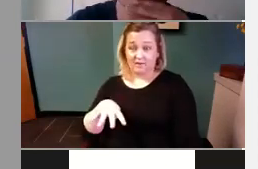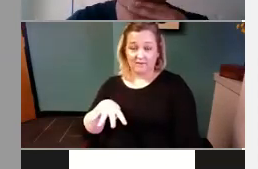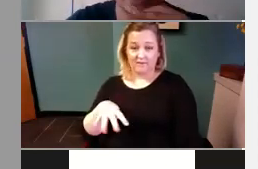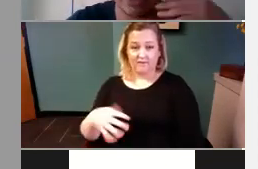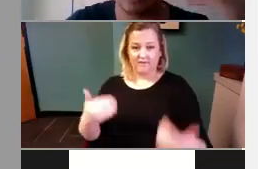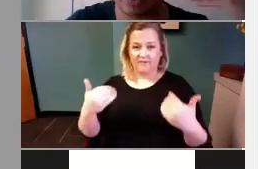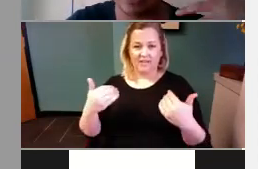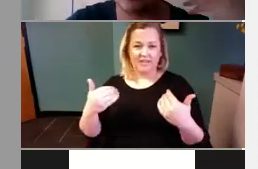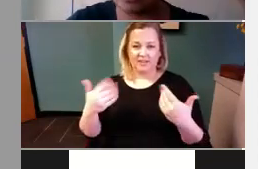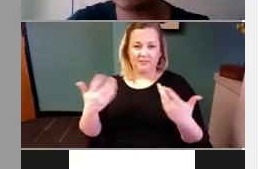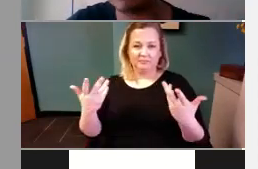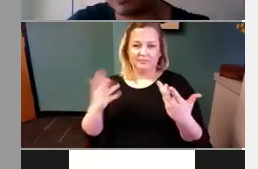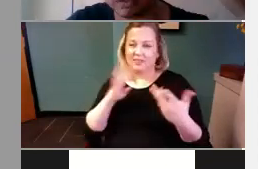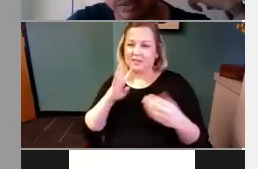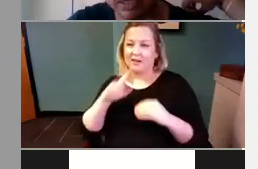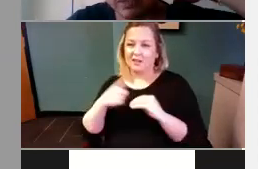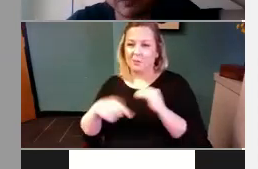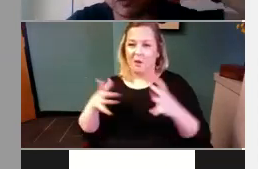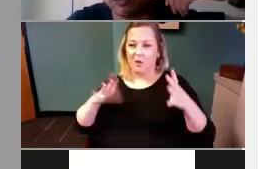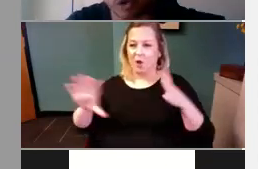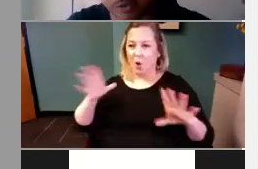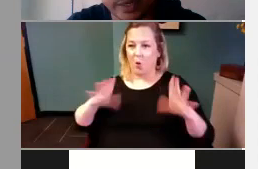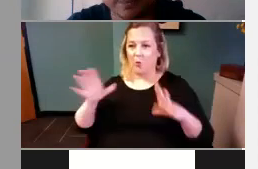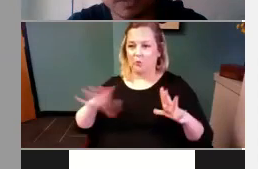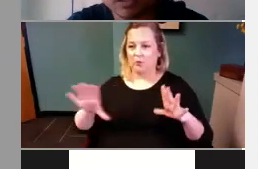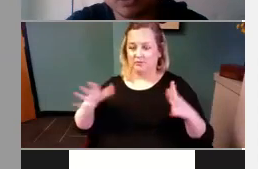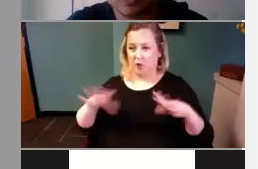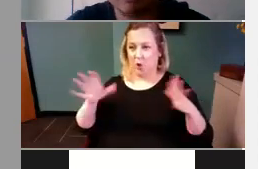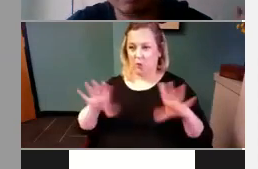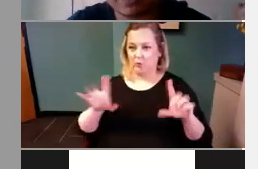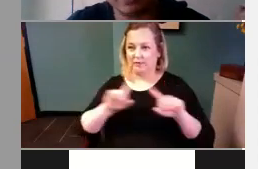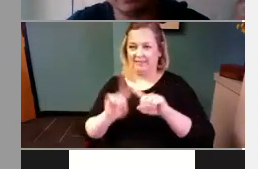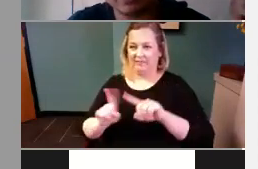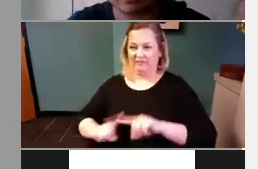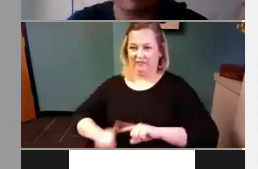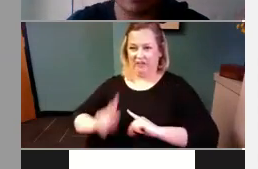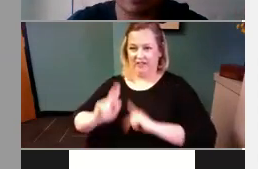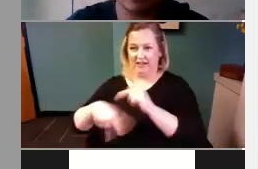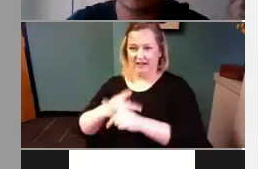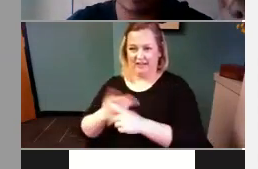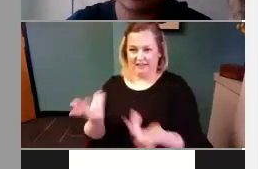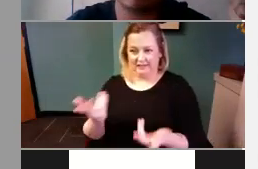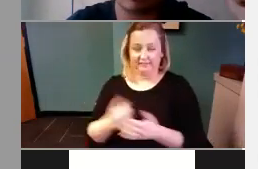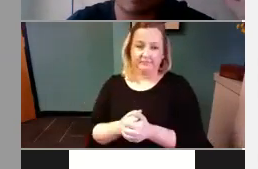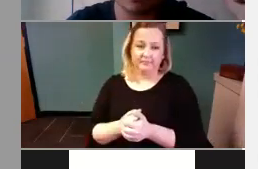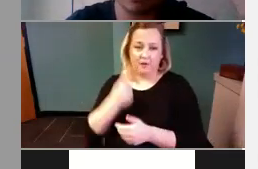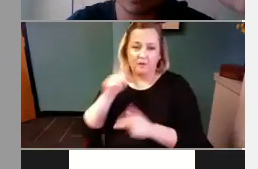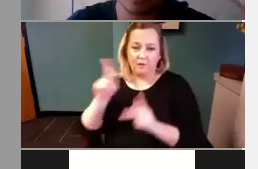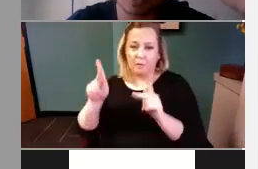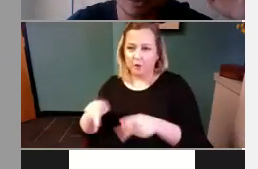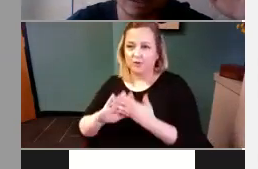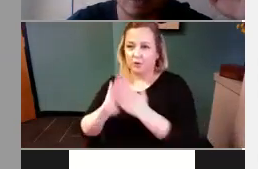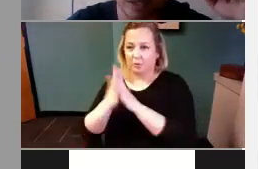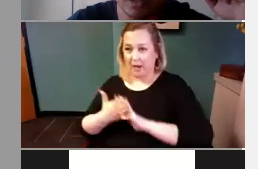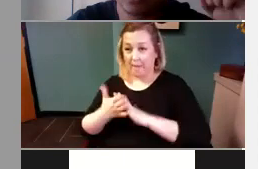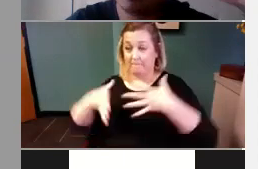for a person to get dressed before they leave for work, right? So basically this graph indicates what a person needs